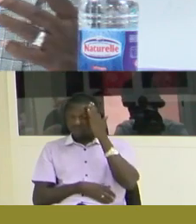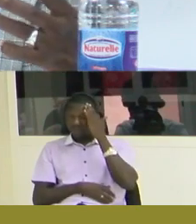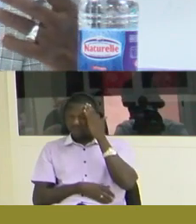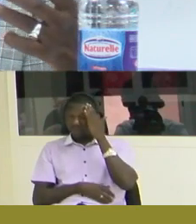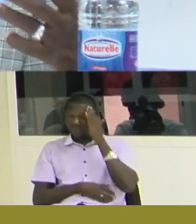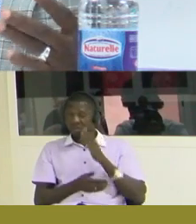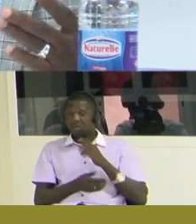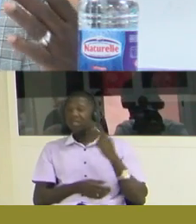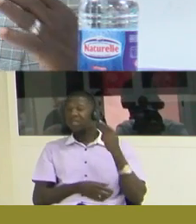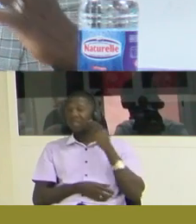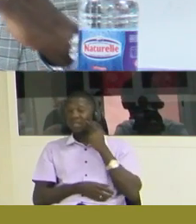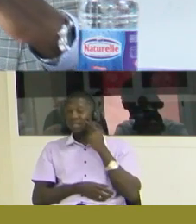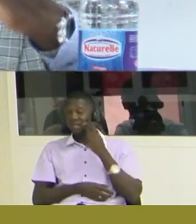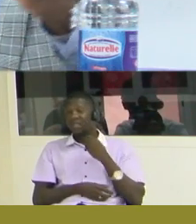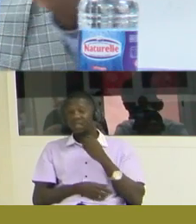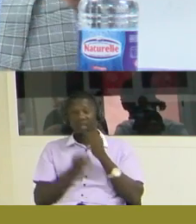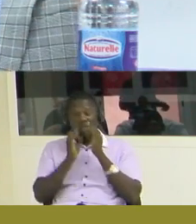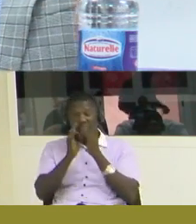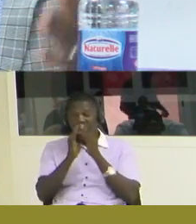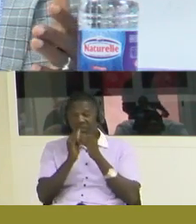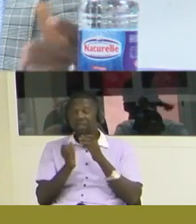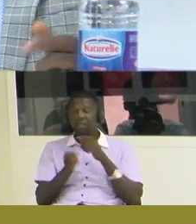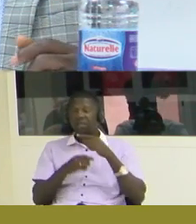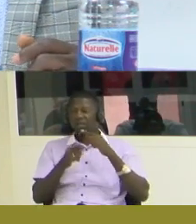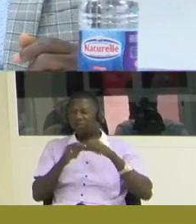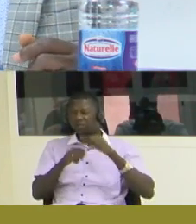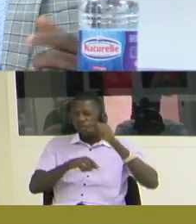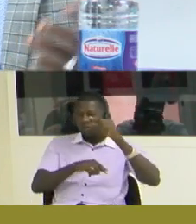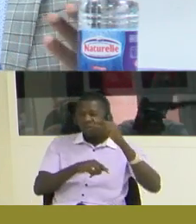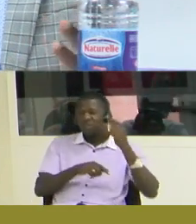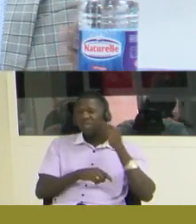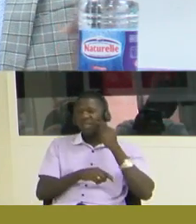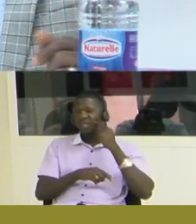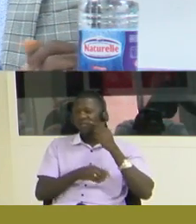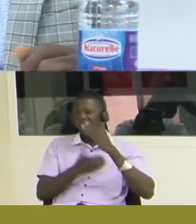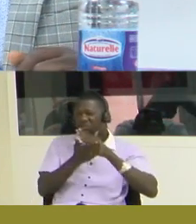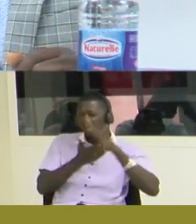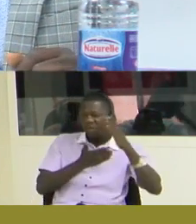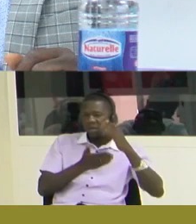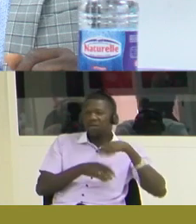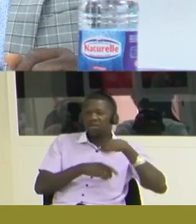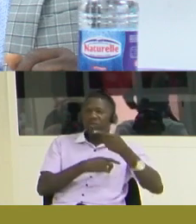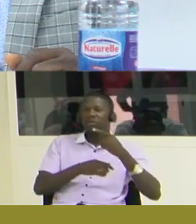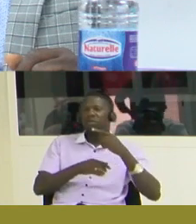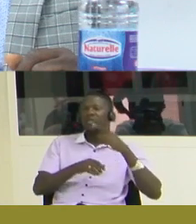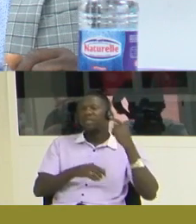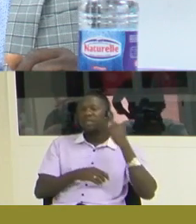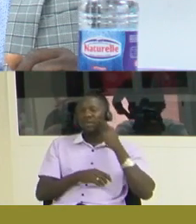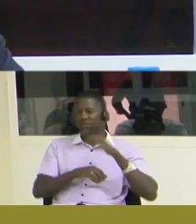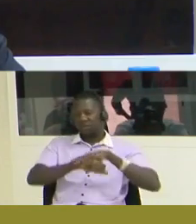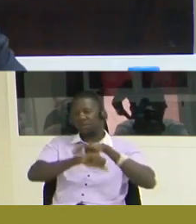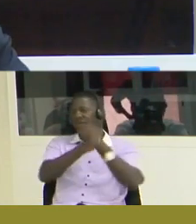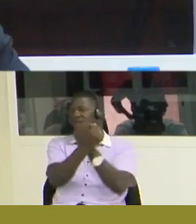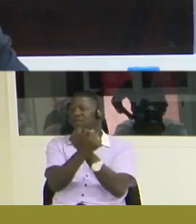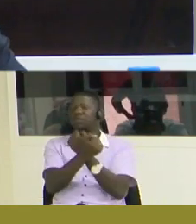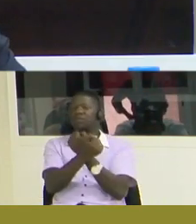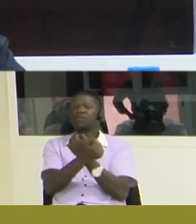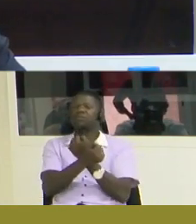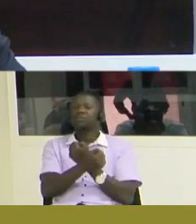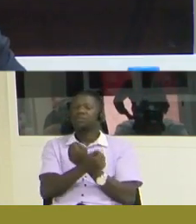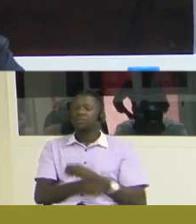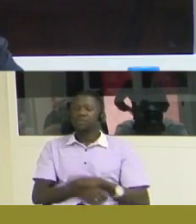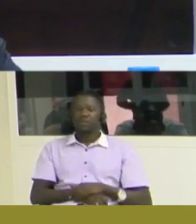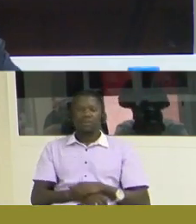that he mentioned is just a few days apart from the day of his arrest that doesn't mean that it